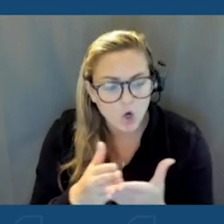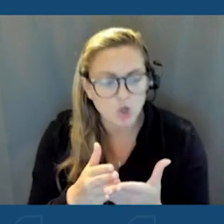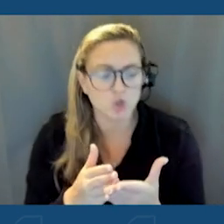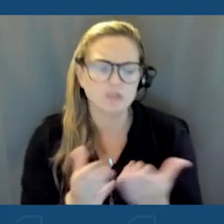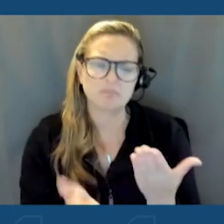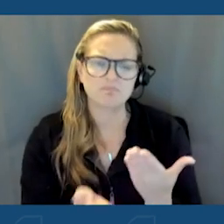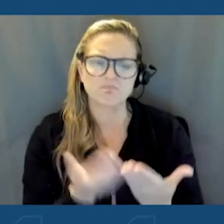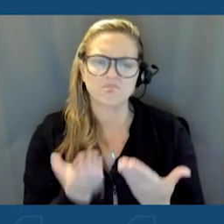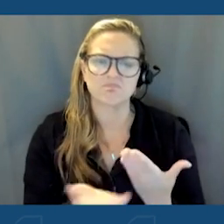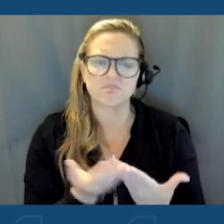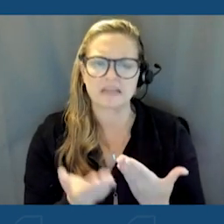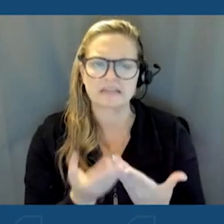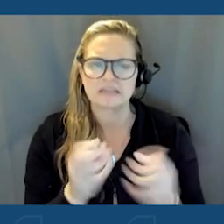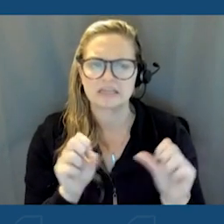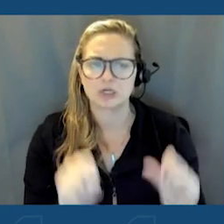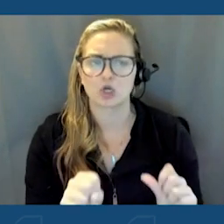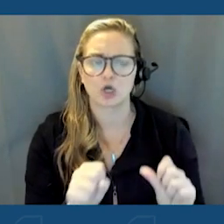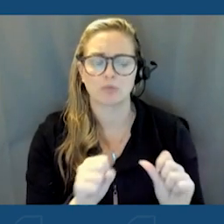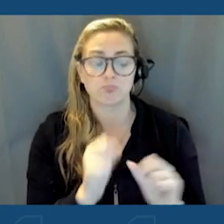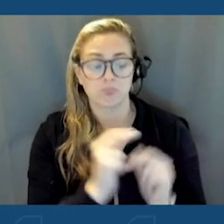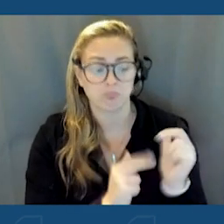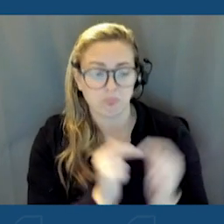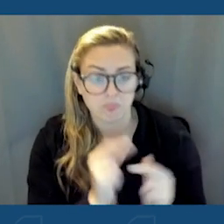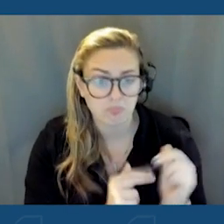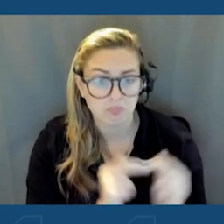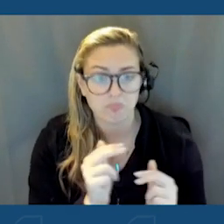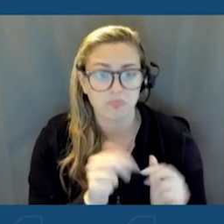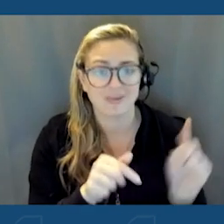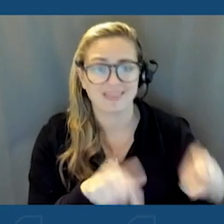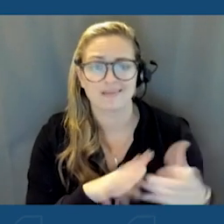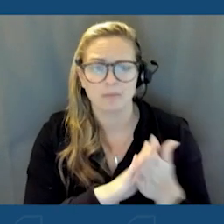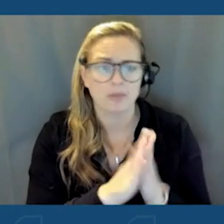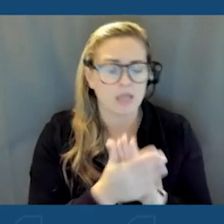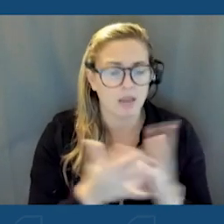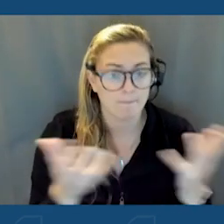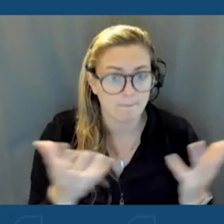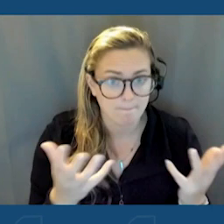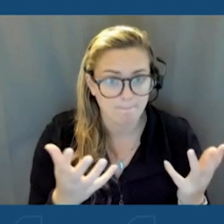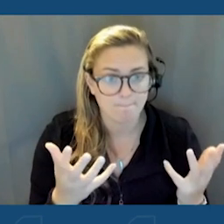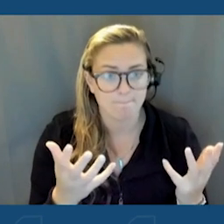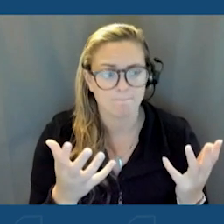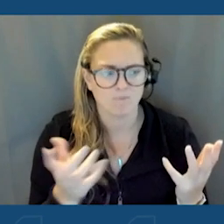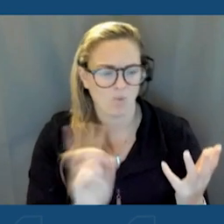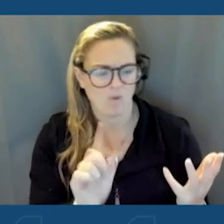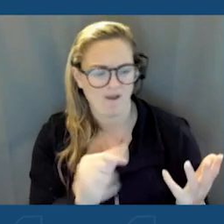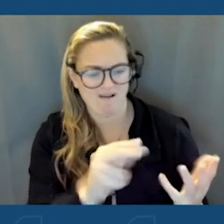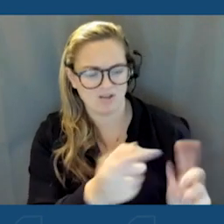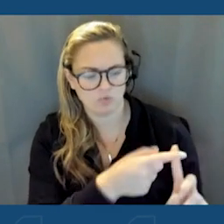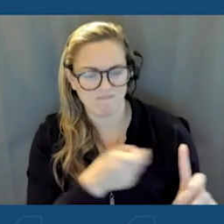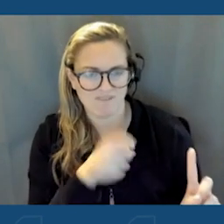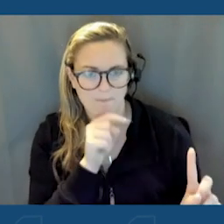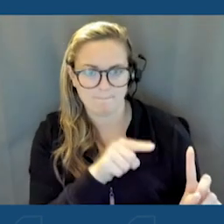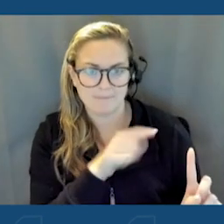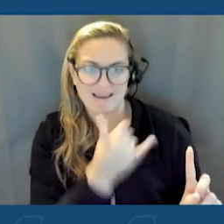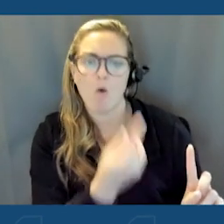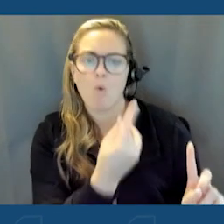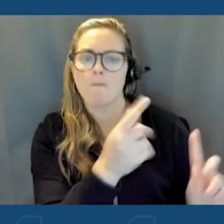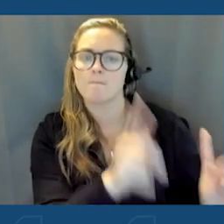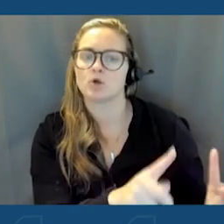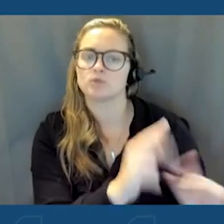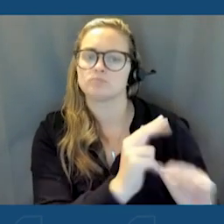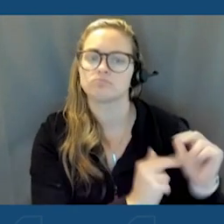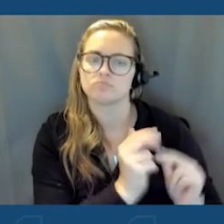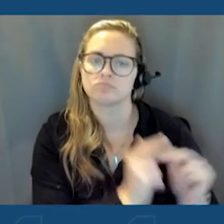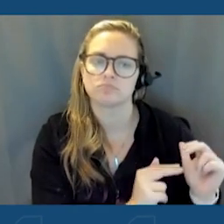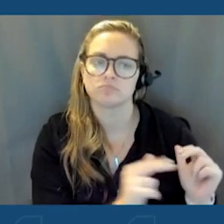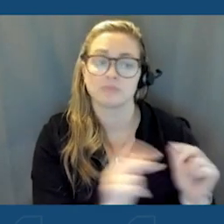easily assemble them, this became a source of guns, and it's become a source and a huge concern for